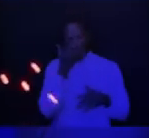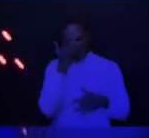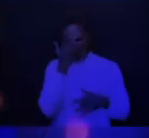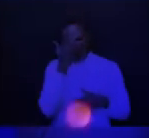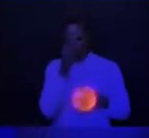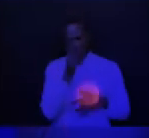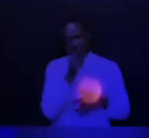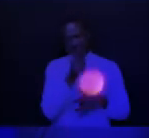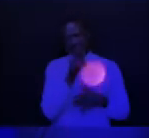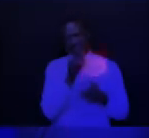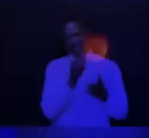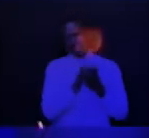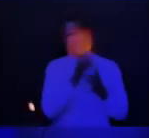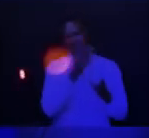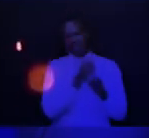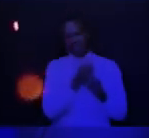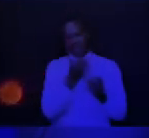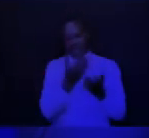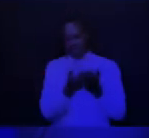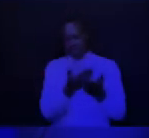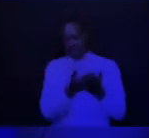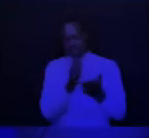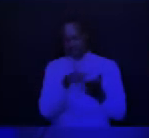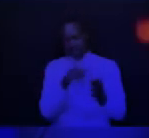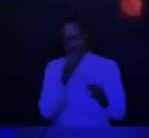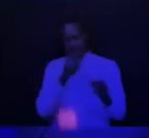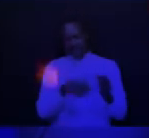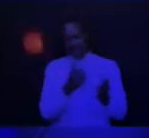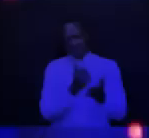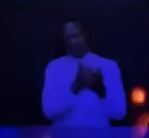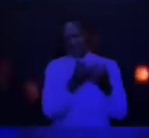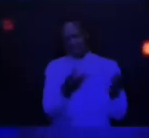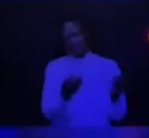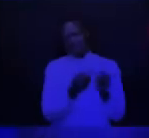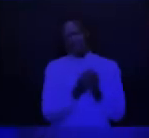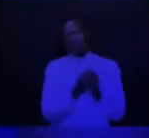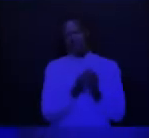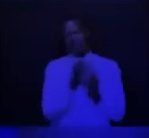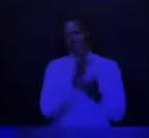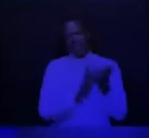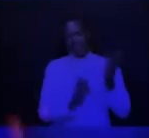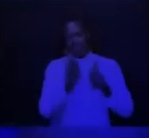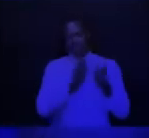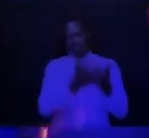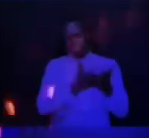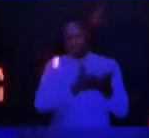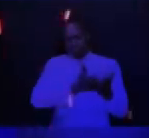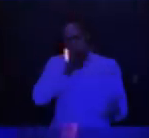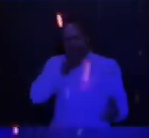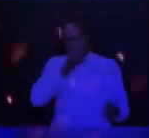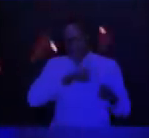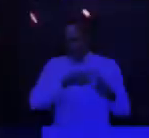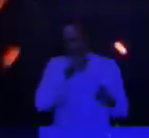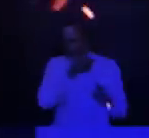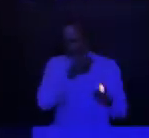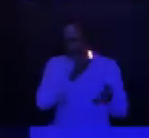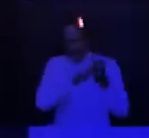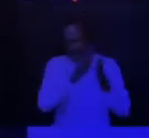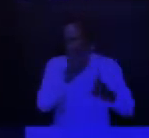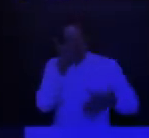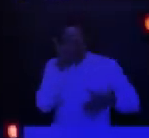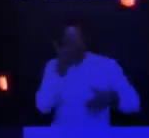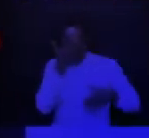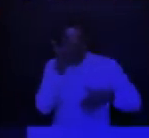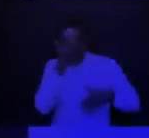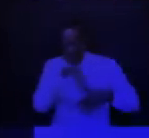that they will contract, money will not solve it. Fe nipa yare bia bon o wo sika nyina nanso entumi ensa